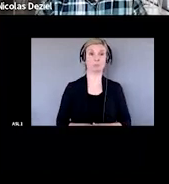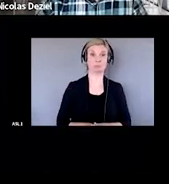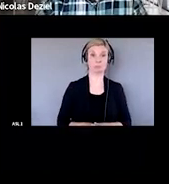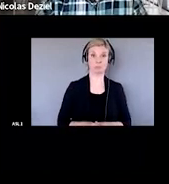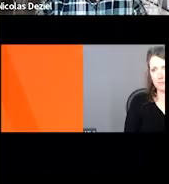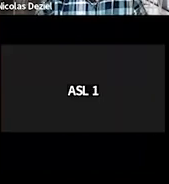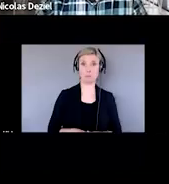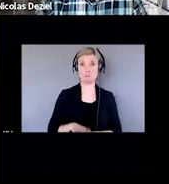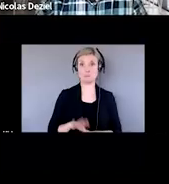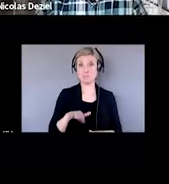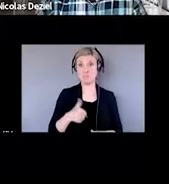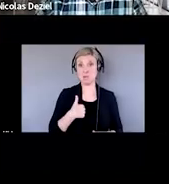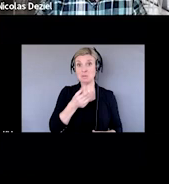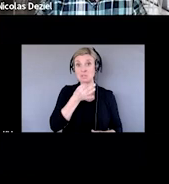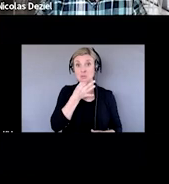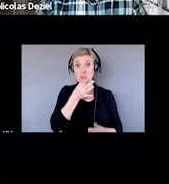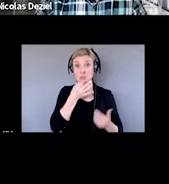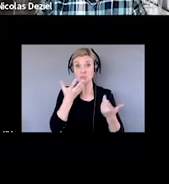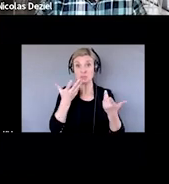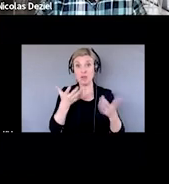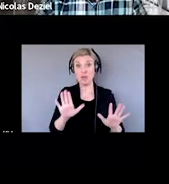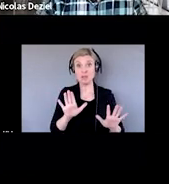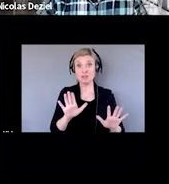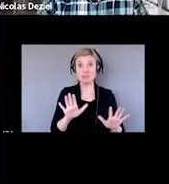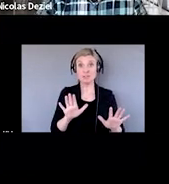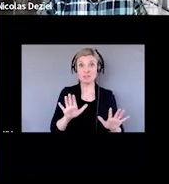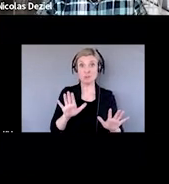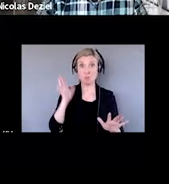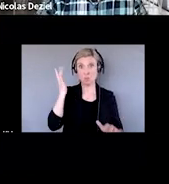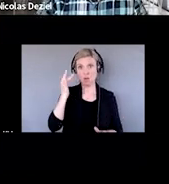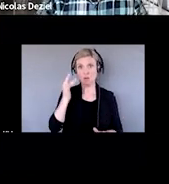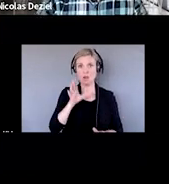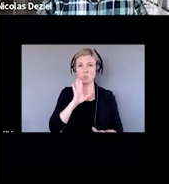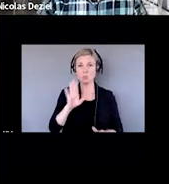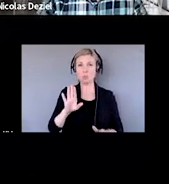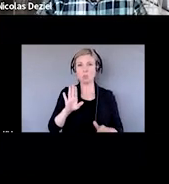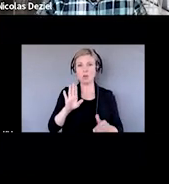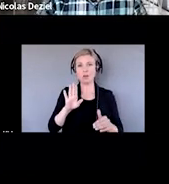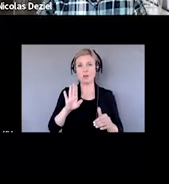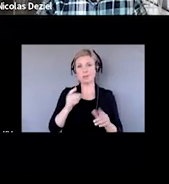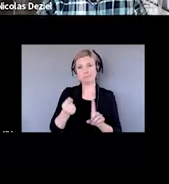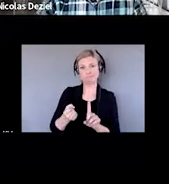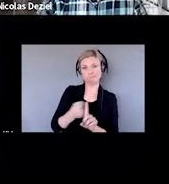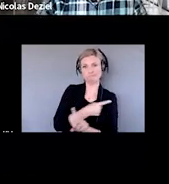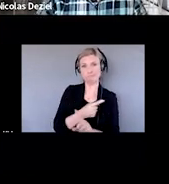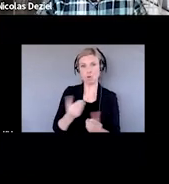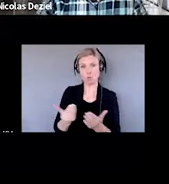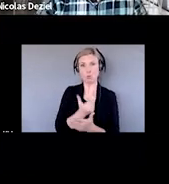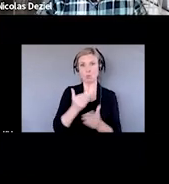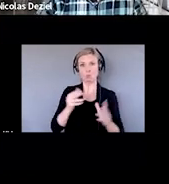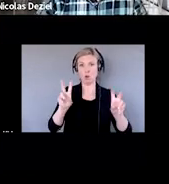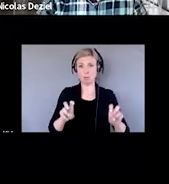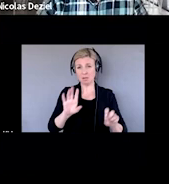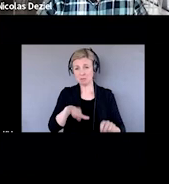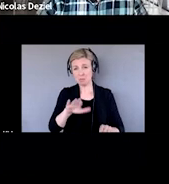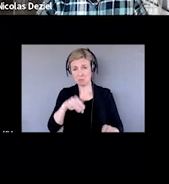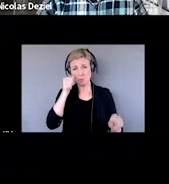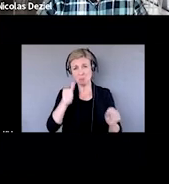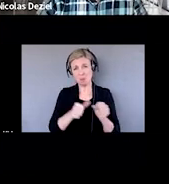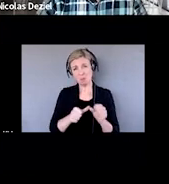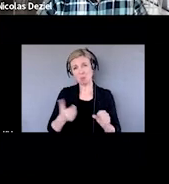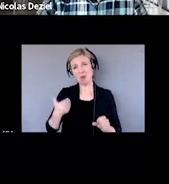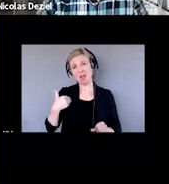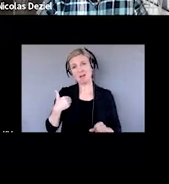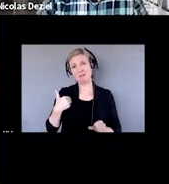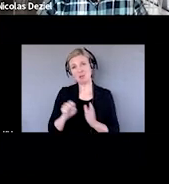other resource I want to talk about in the next slide, we're on the social channels as well. So if you're interested,